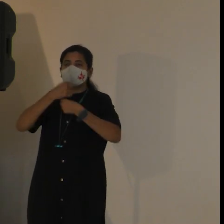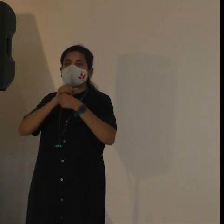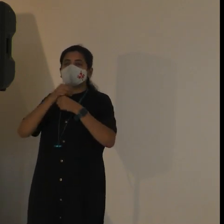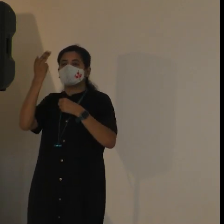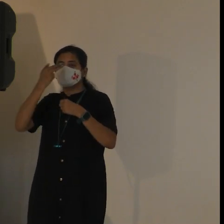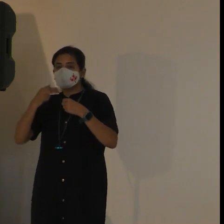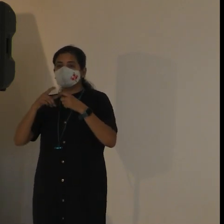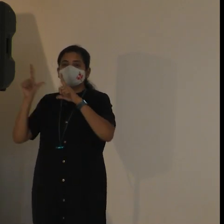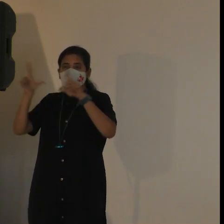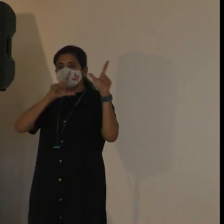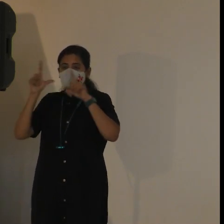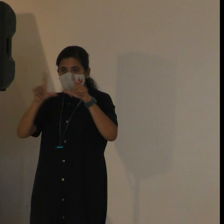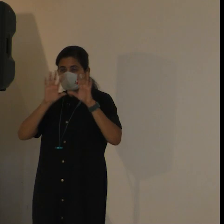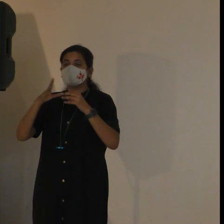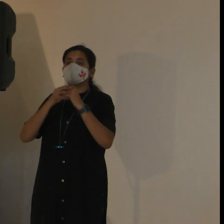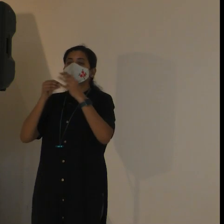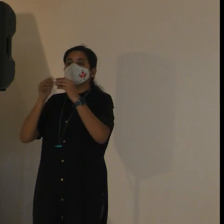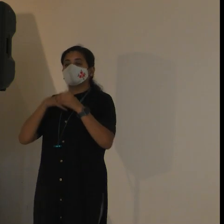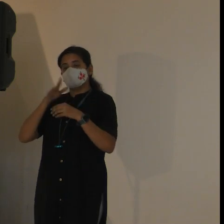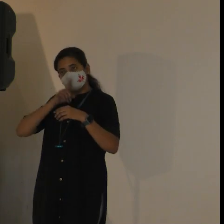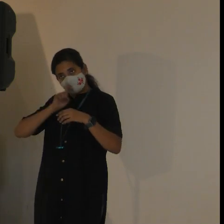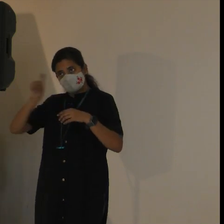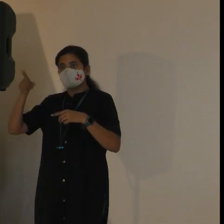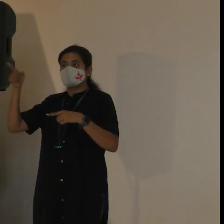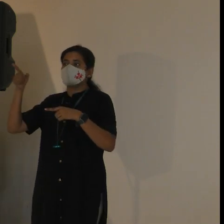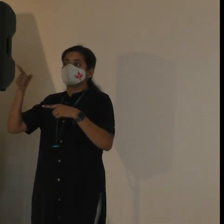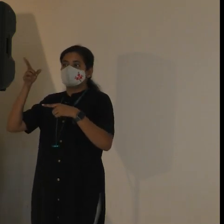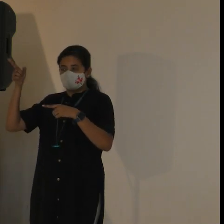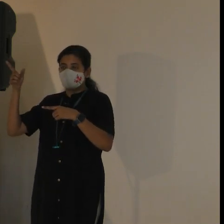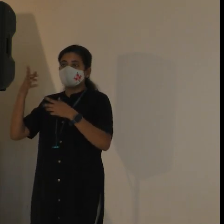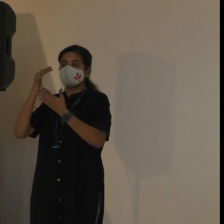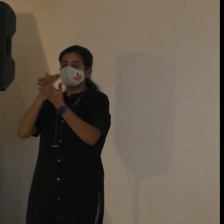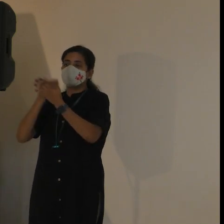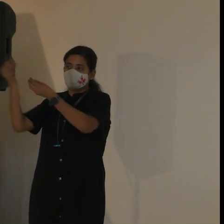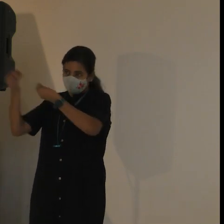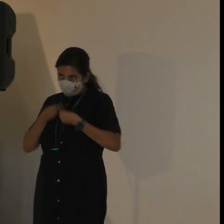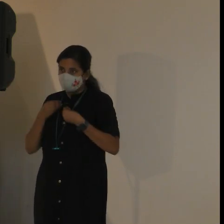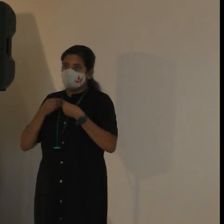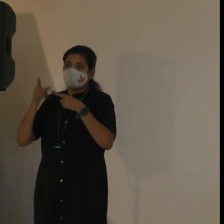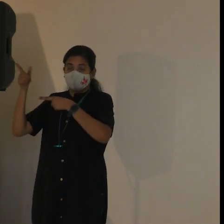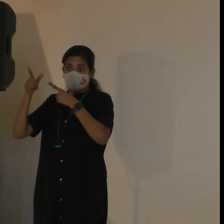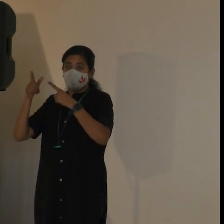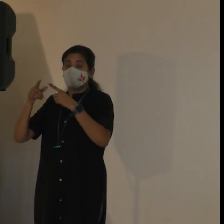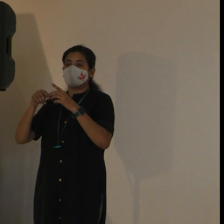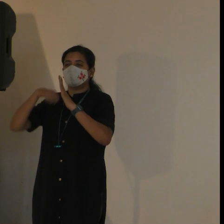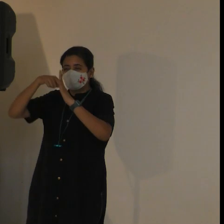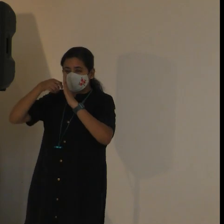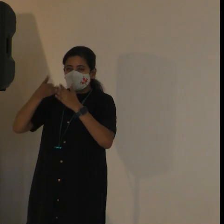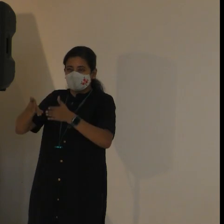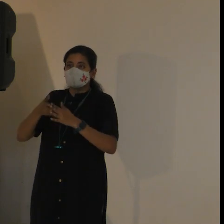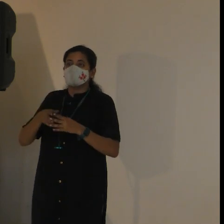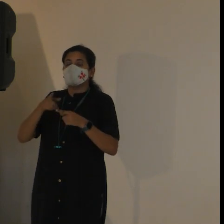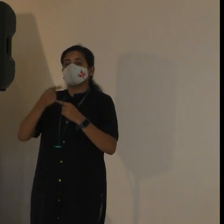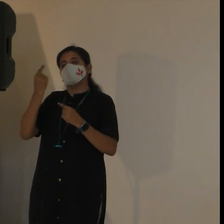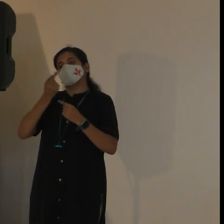and asking Bangaloreans to come and visit the museum, giving them the context. So the film will,